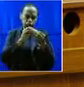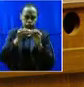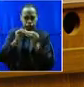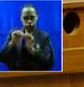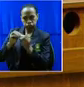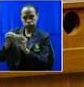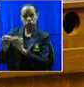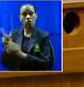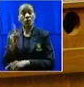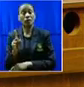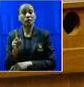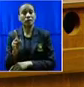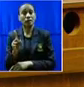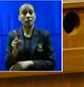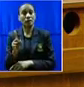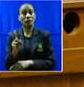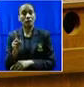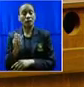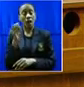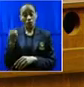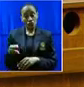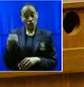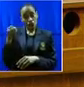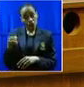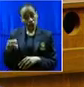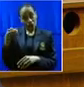refurbishment of the commuter rail network,